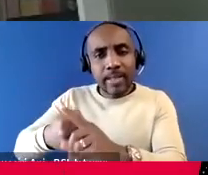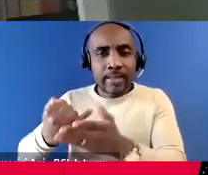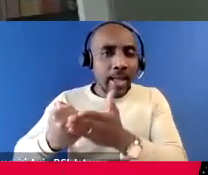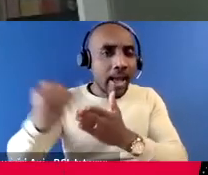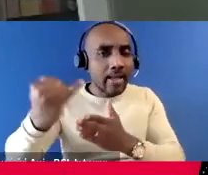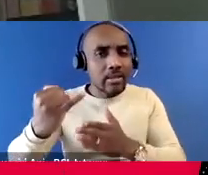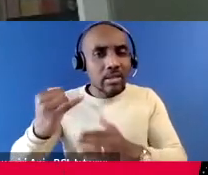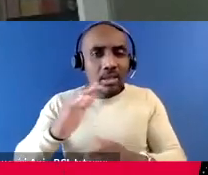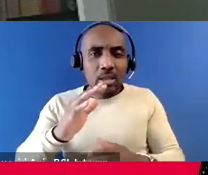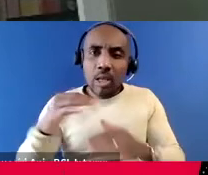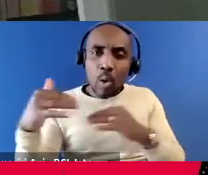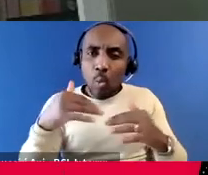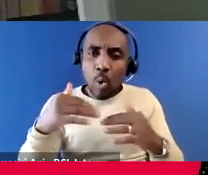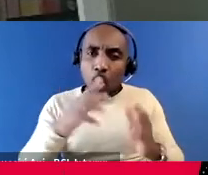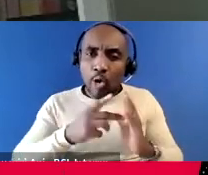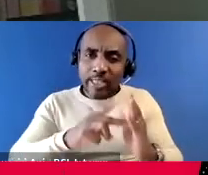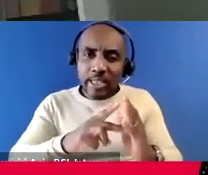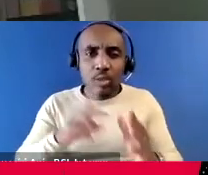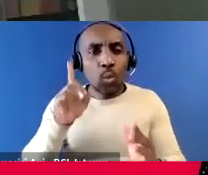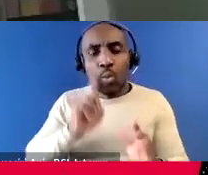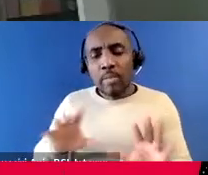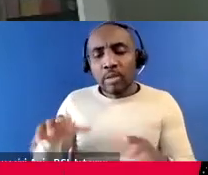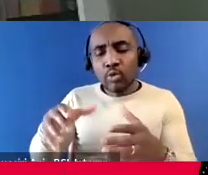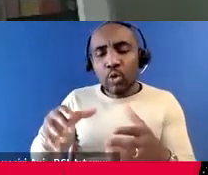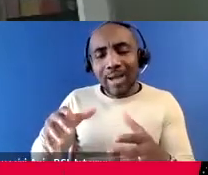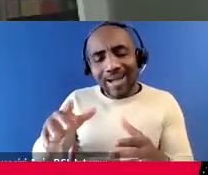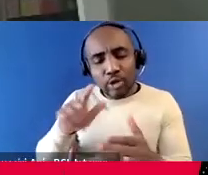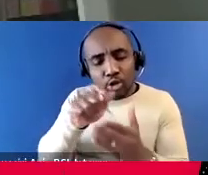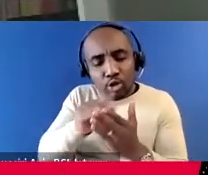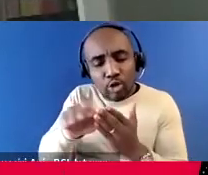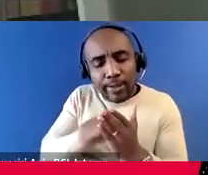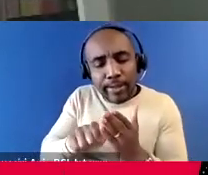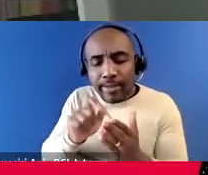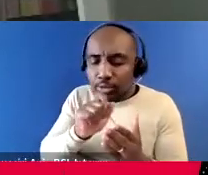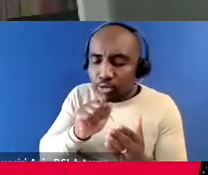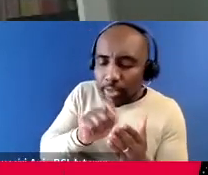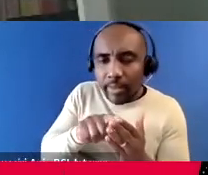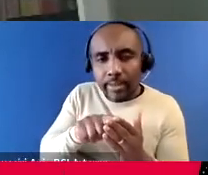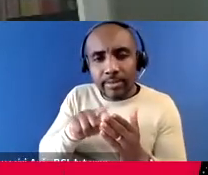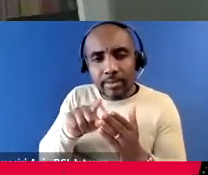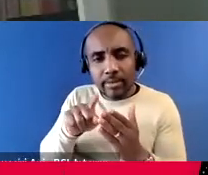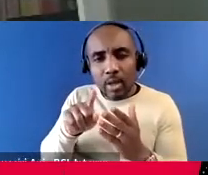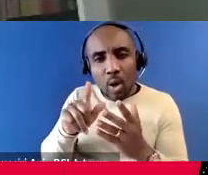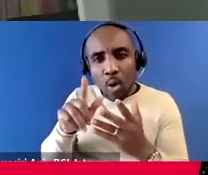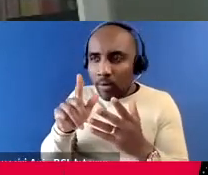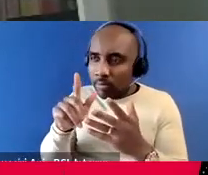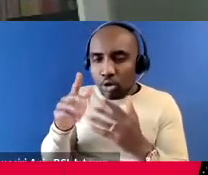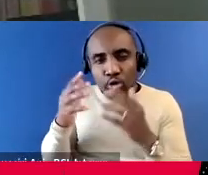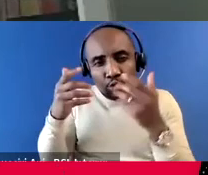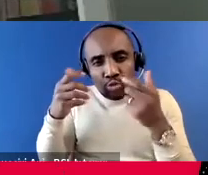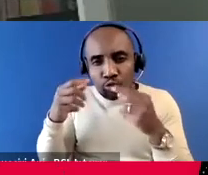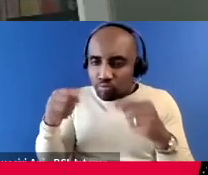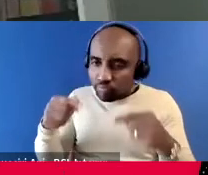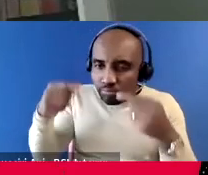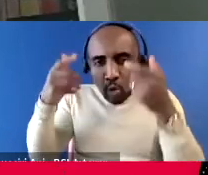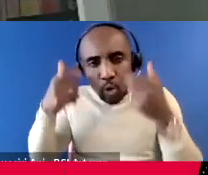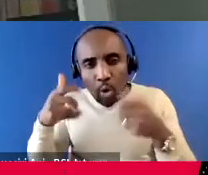have impacted positively on the outcomes in terms of addressing some of the challenges around the rule of law.